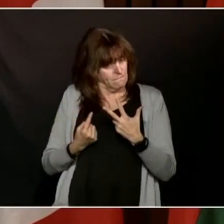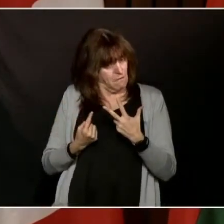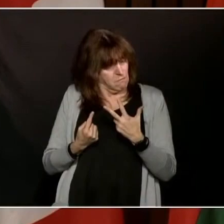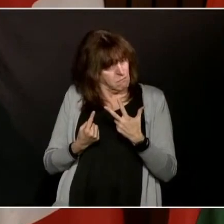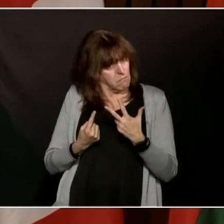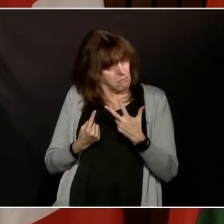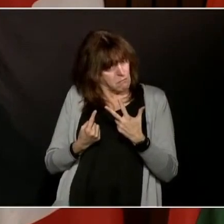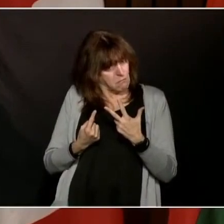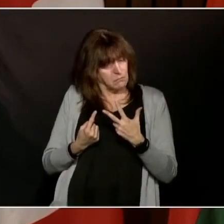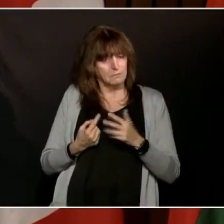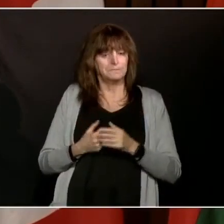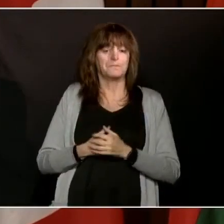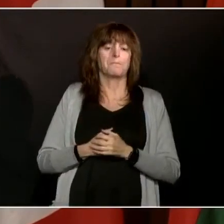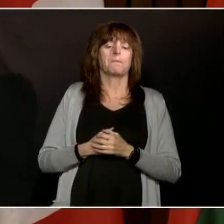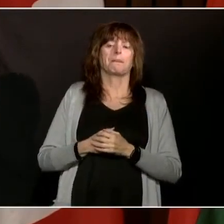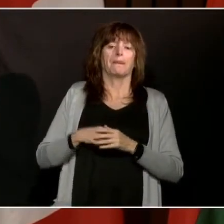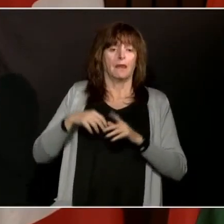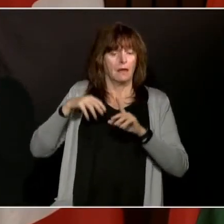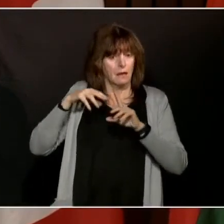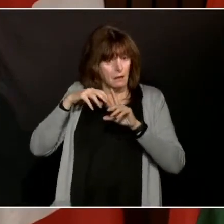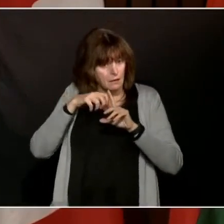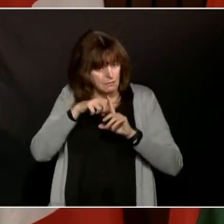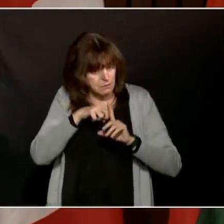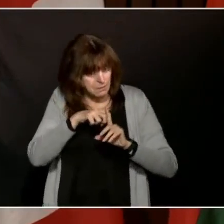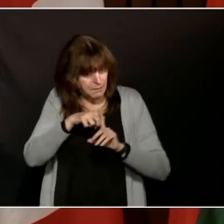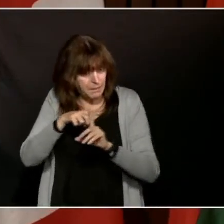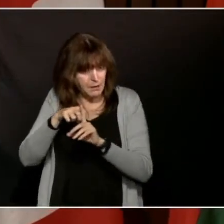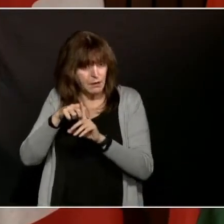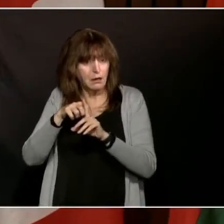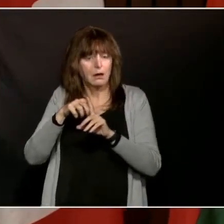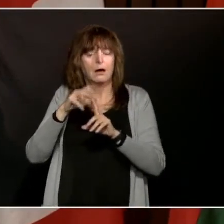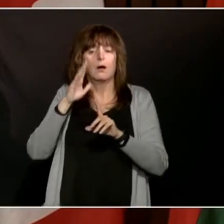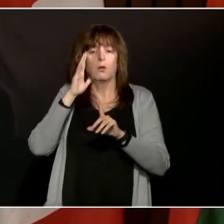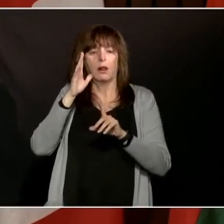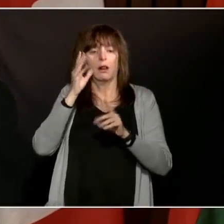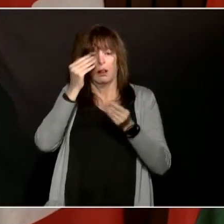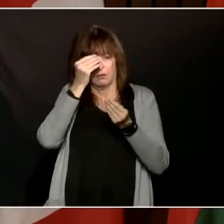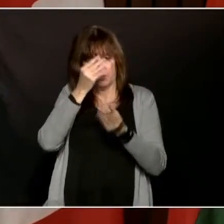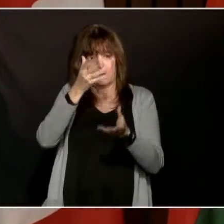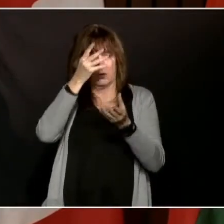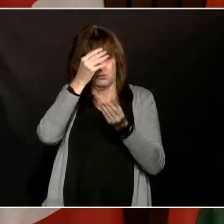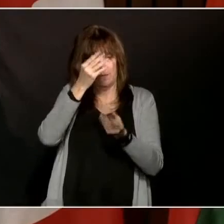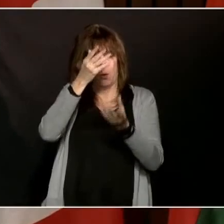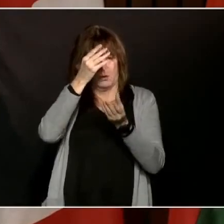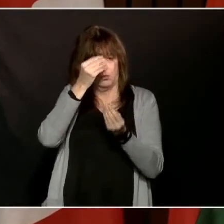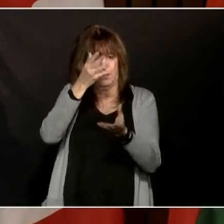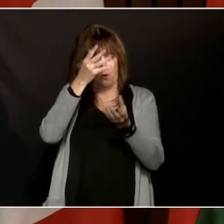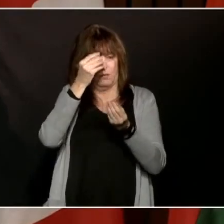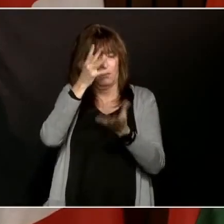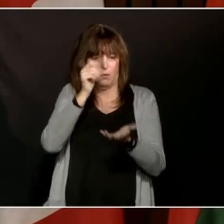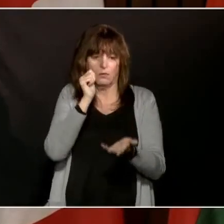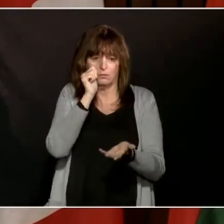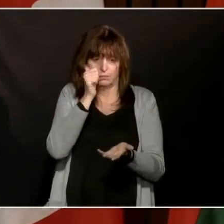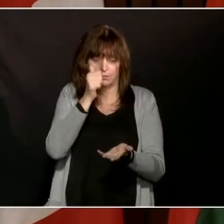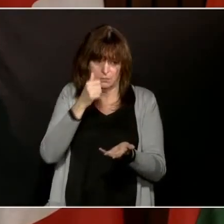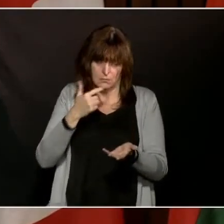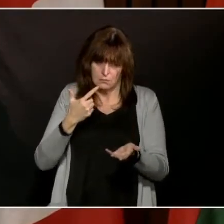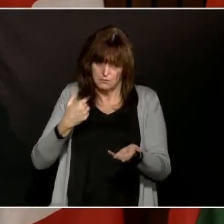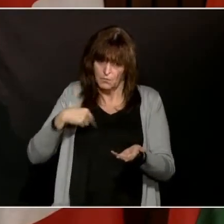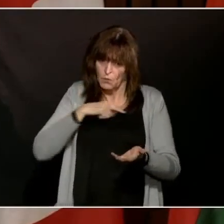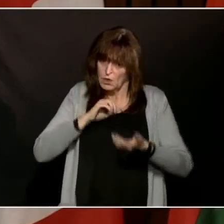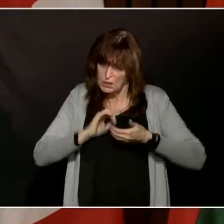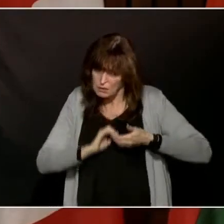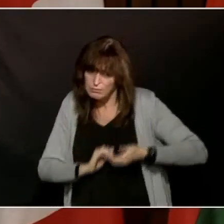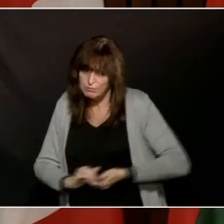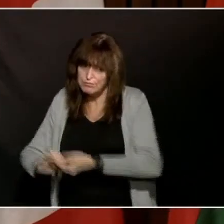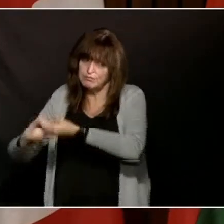starting shortly in the coming days. To complement this, we are partnering with multiple different organizations to also